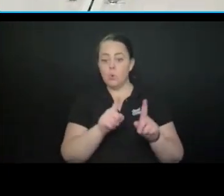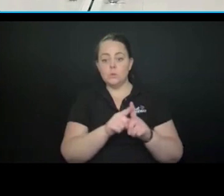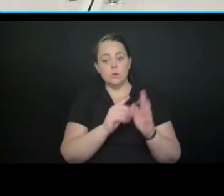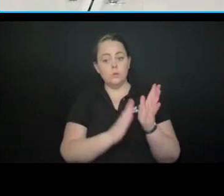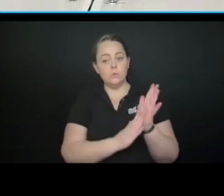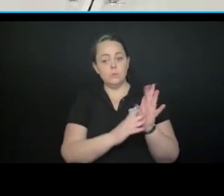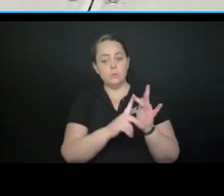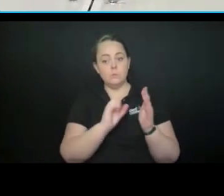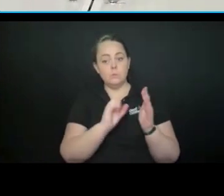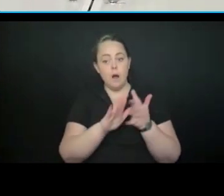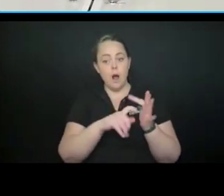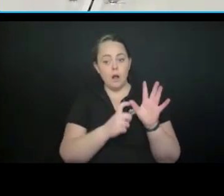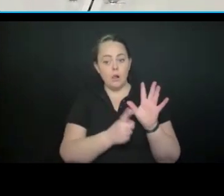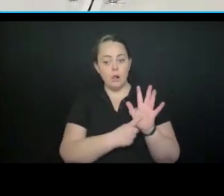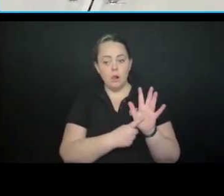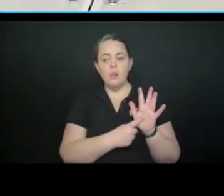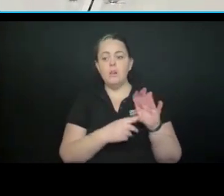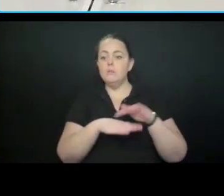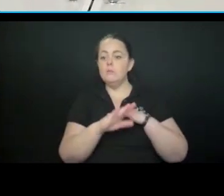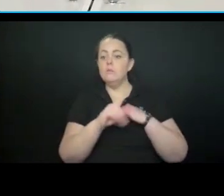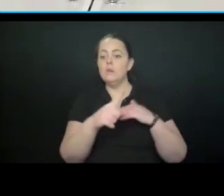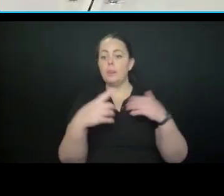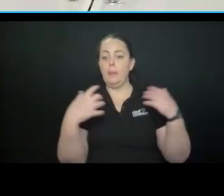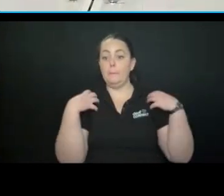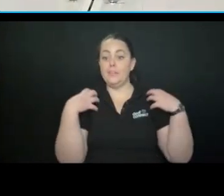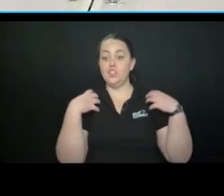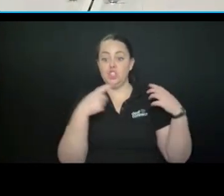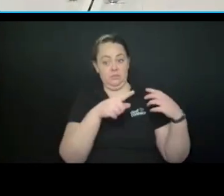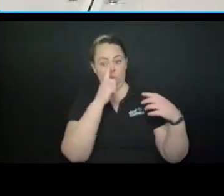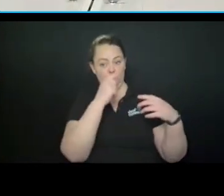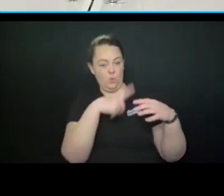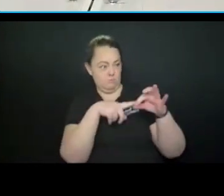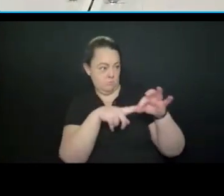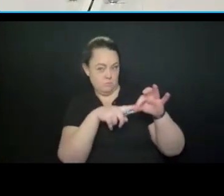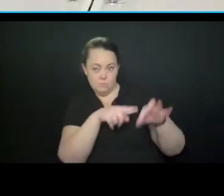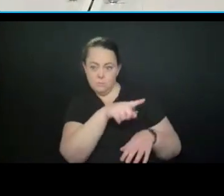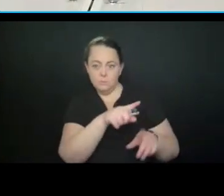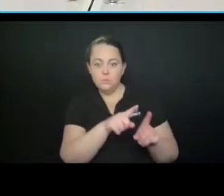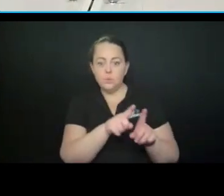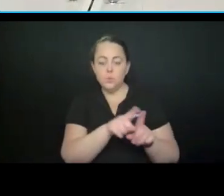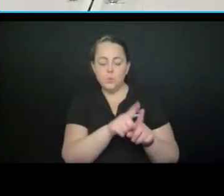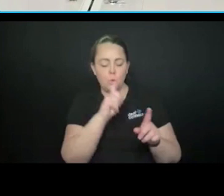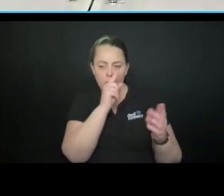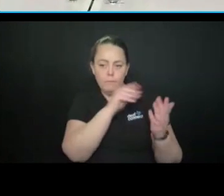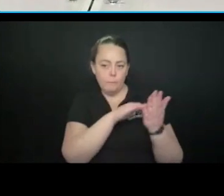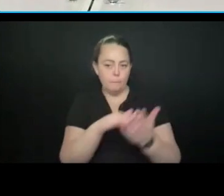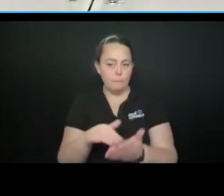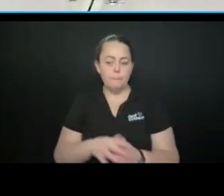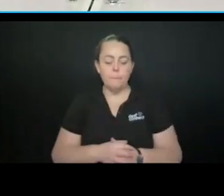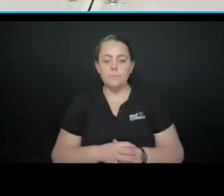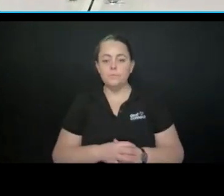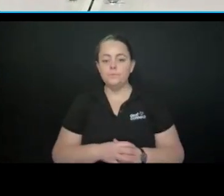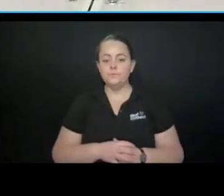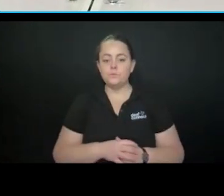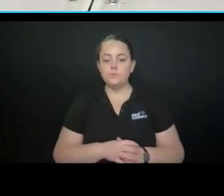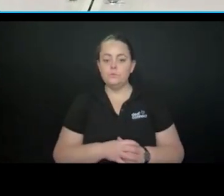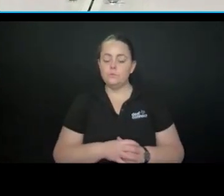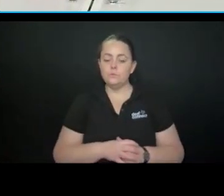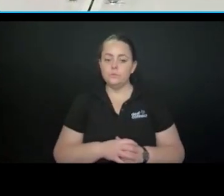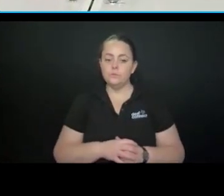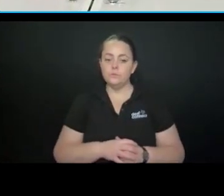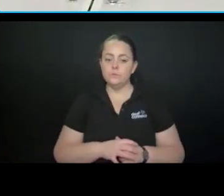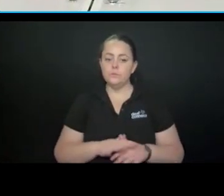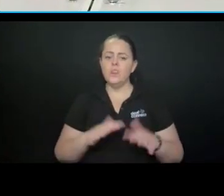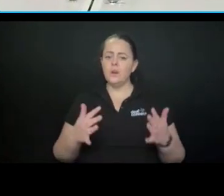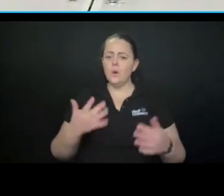Those resources are really intended to help services understand their quality indicator data and undertake those quality improvement activities to